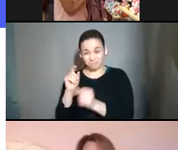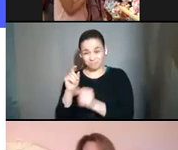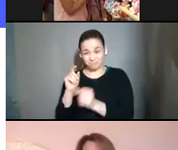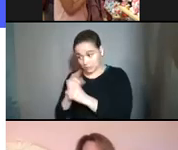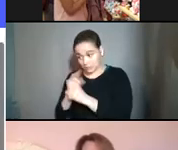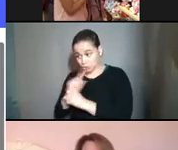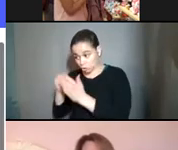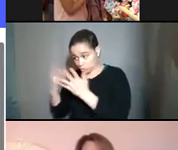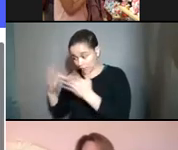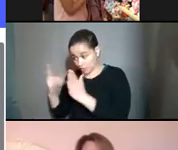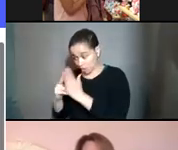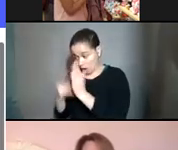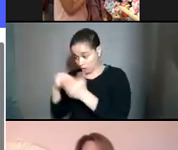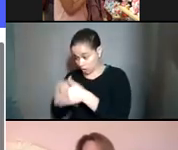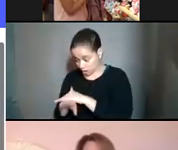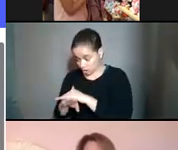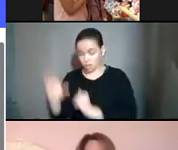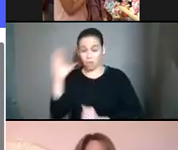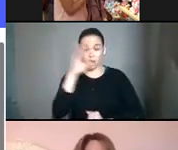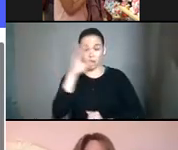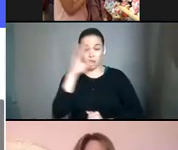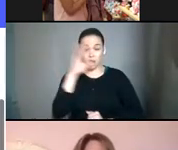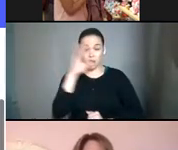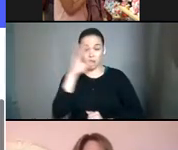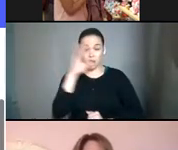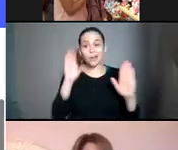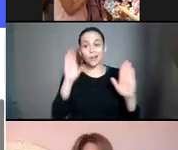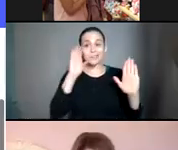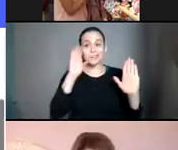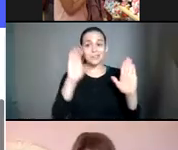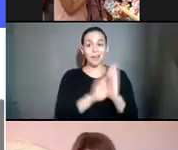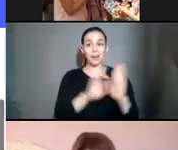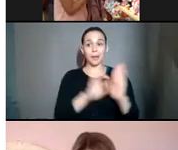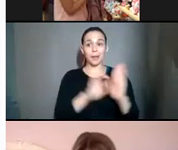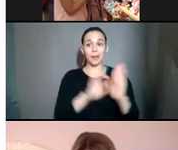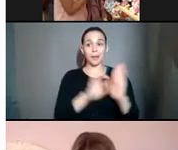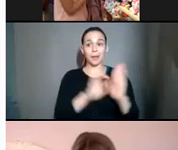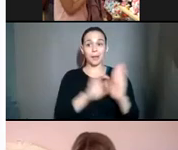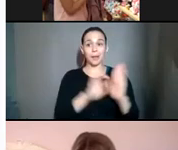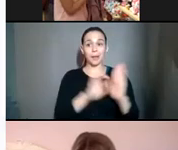locate the Dreambox icon and click on it to open.